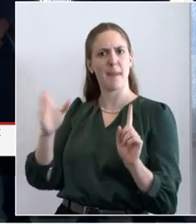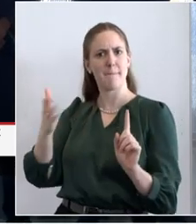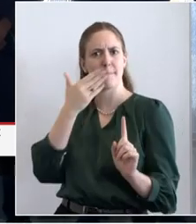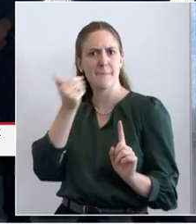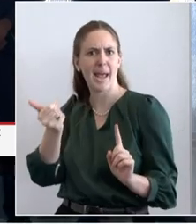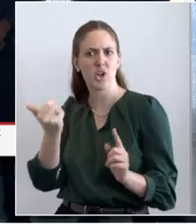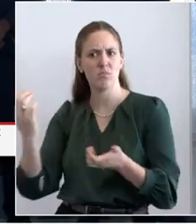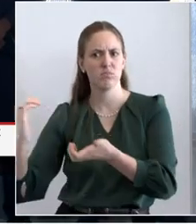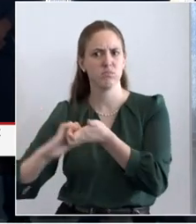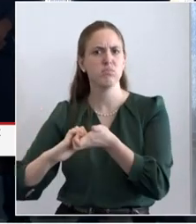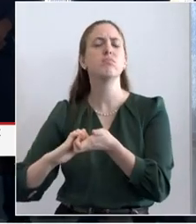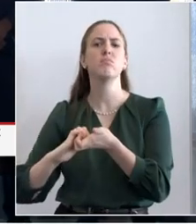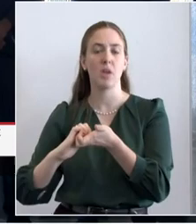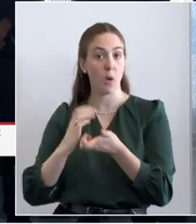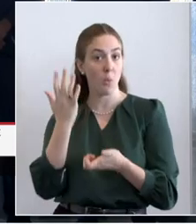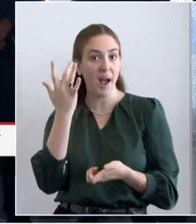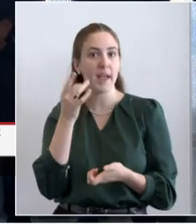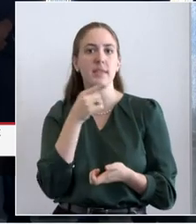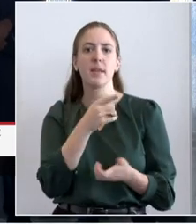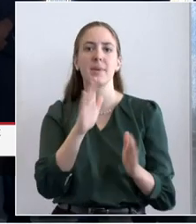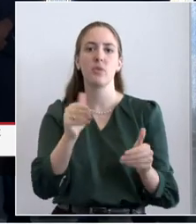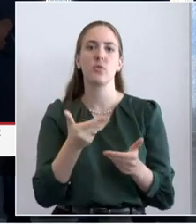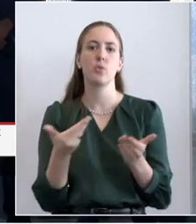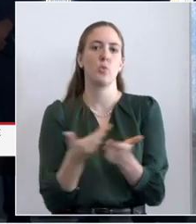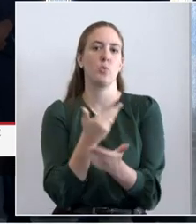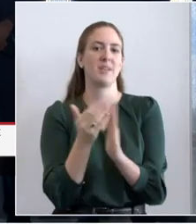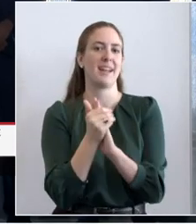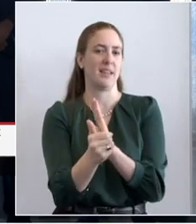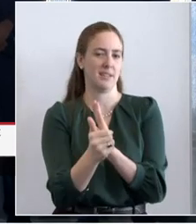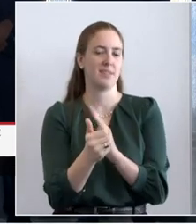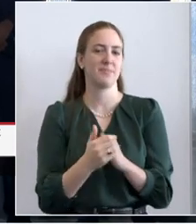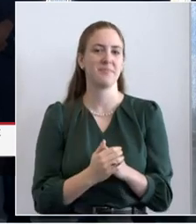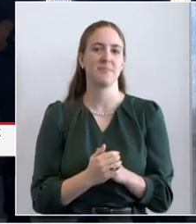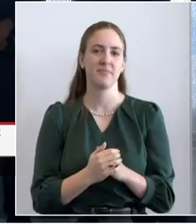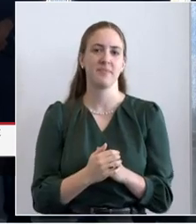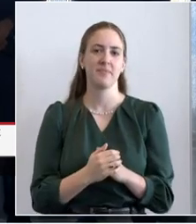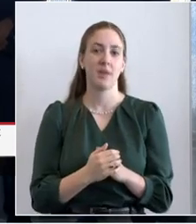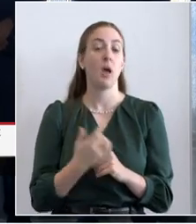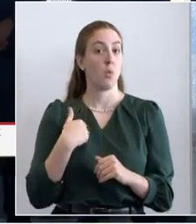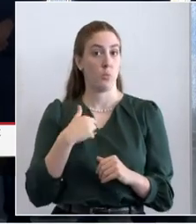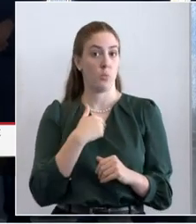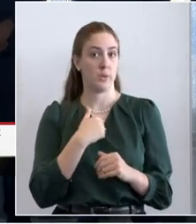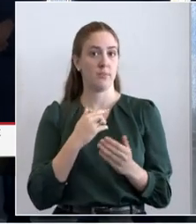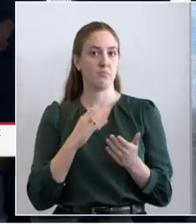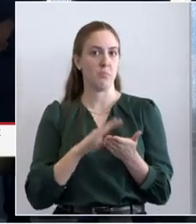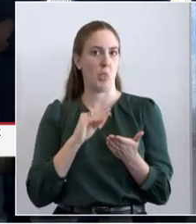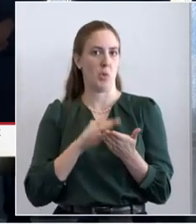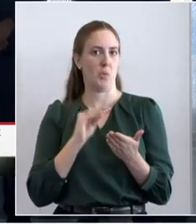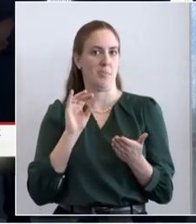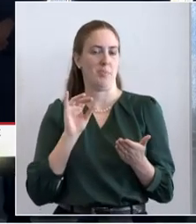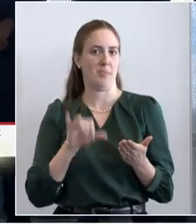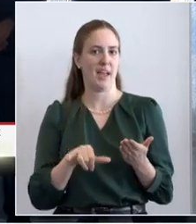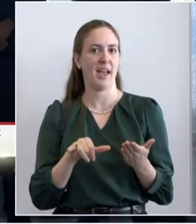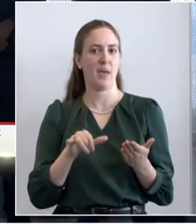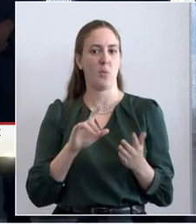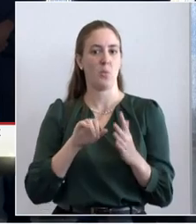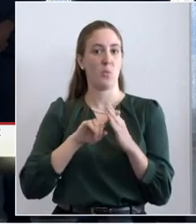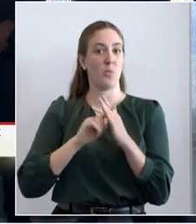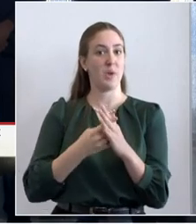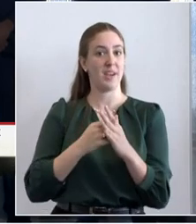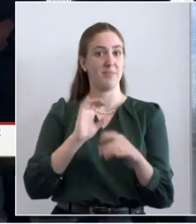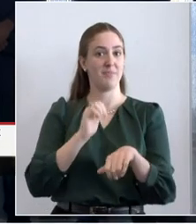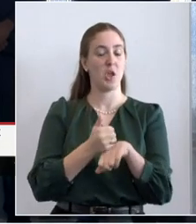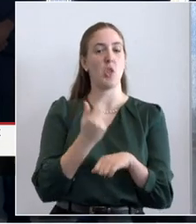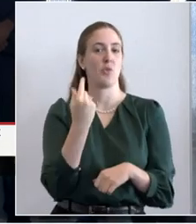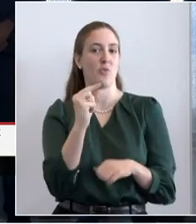been introduced to new talent. So we learned that lesson when we produced the Green Book in DC